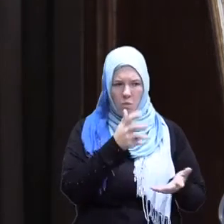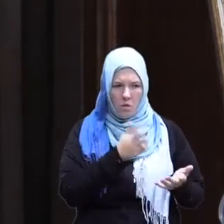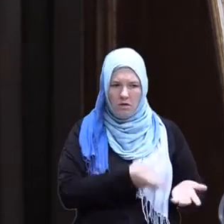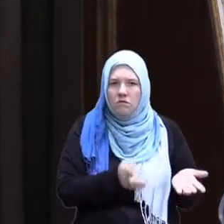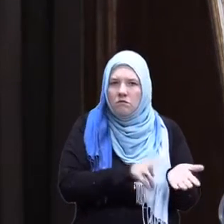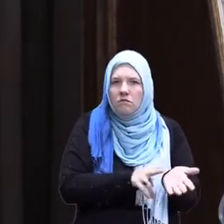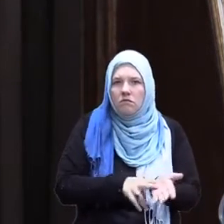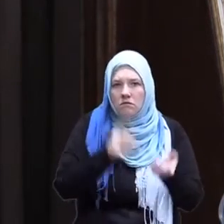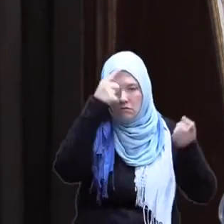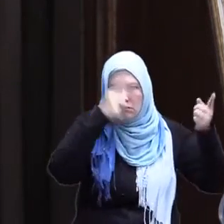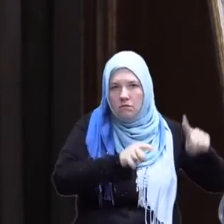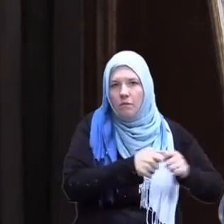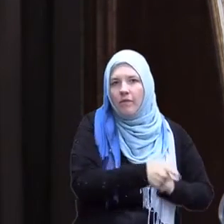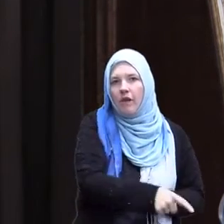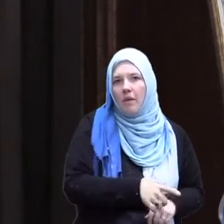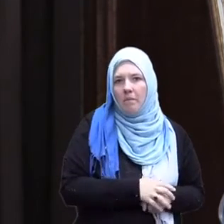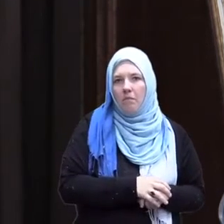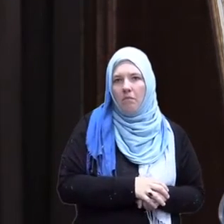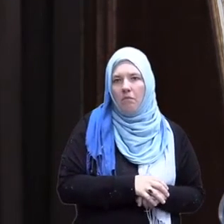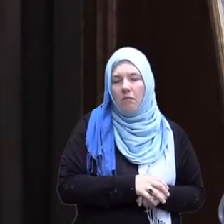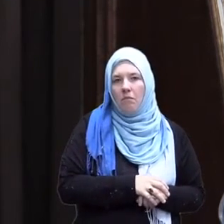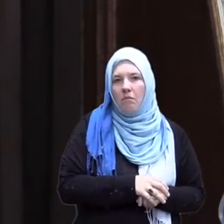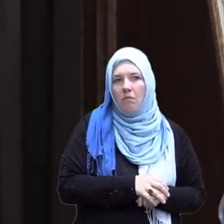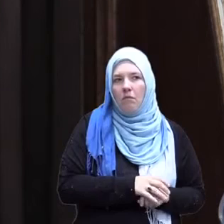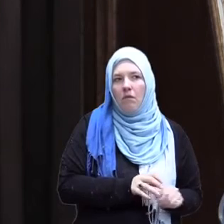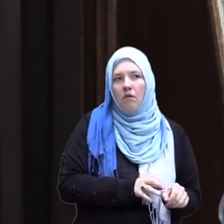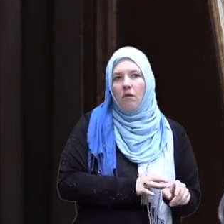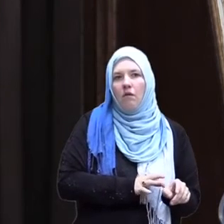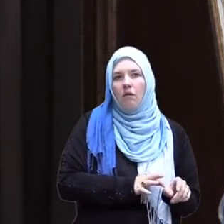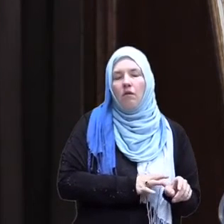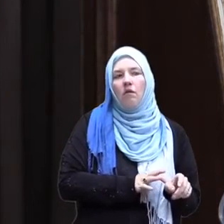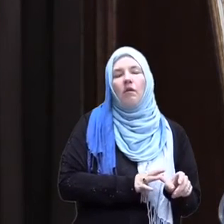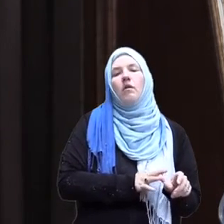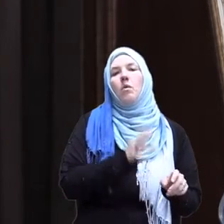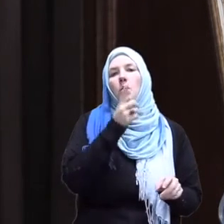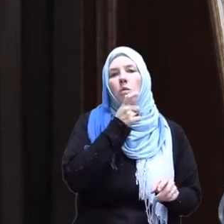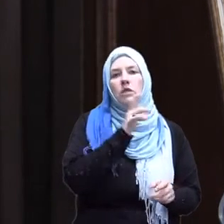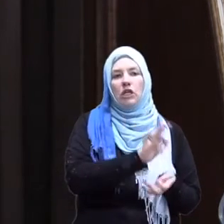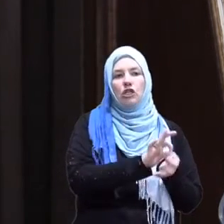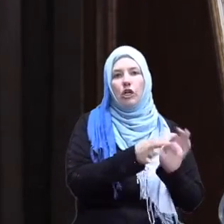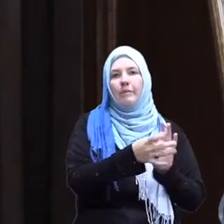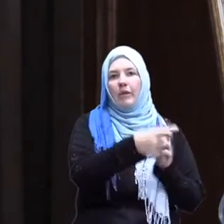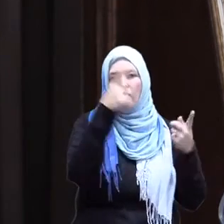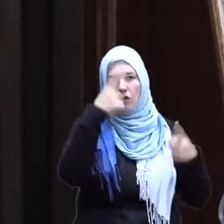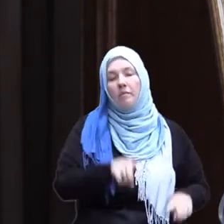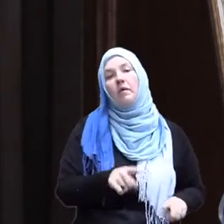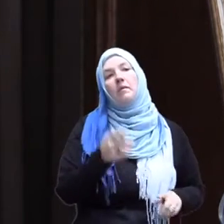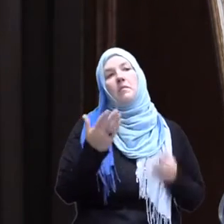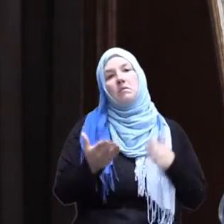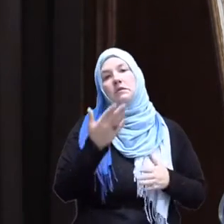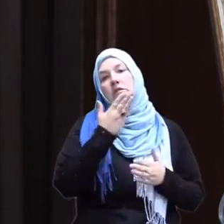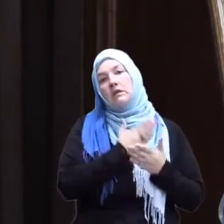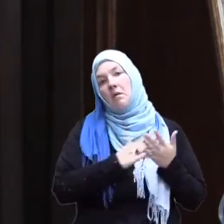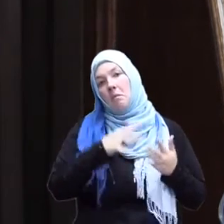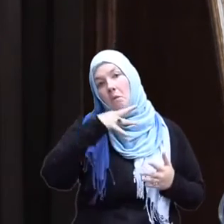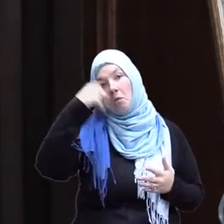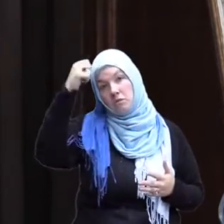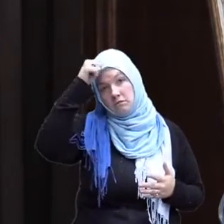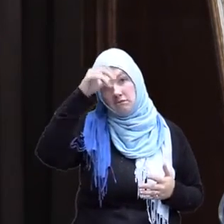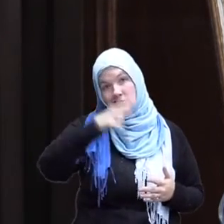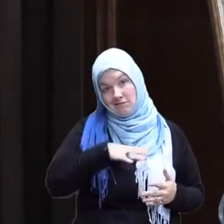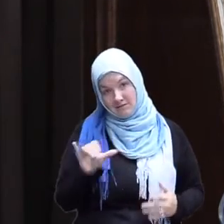to interpret the agreements? Those of you who have lived like some old guys like